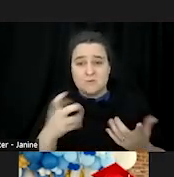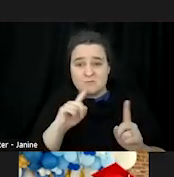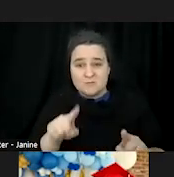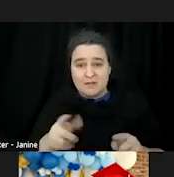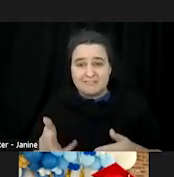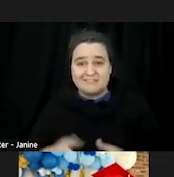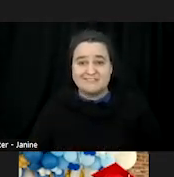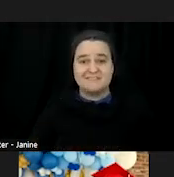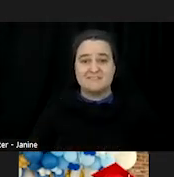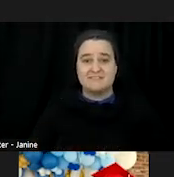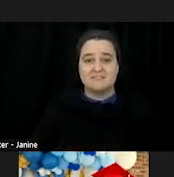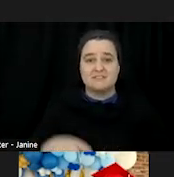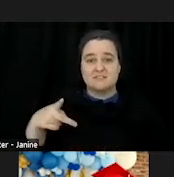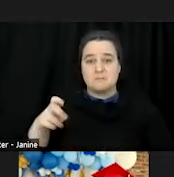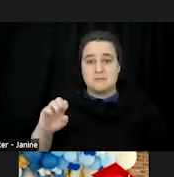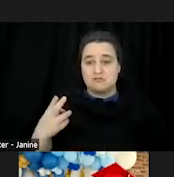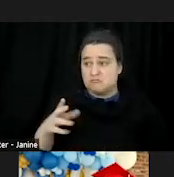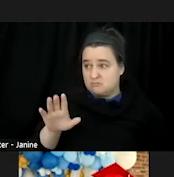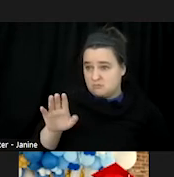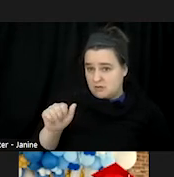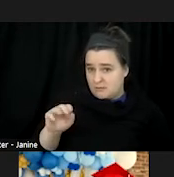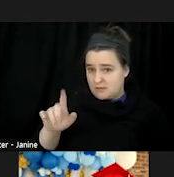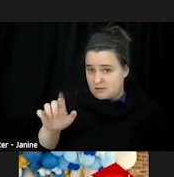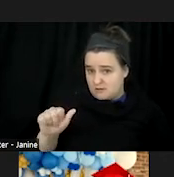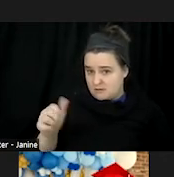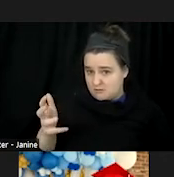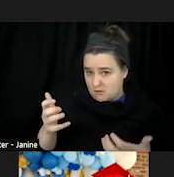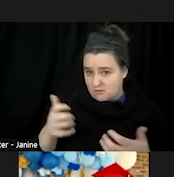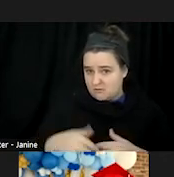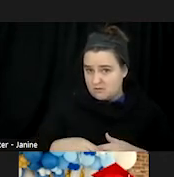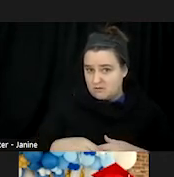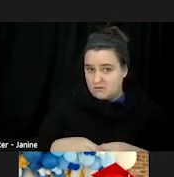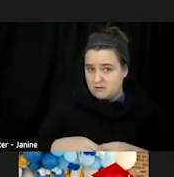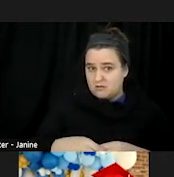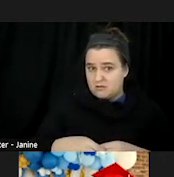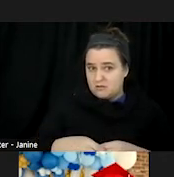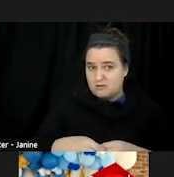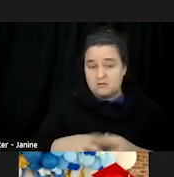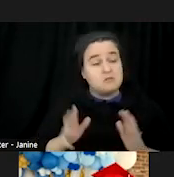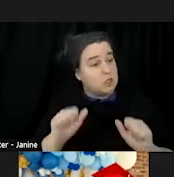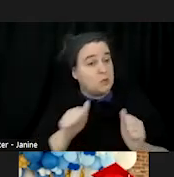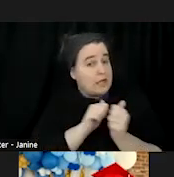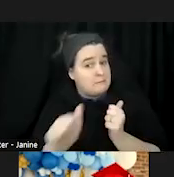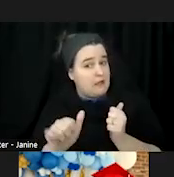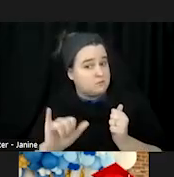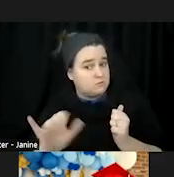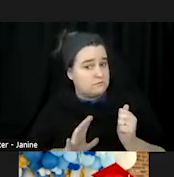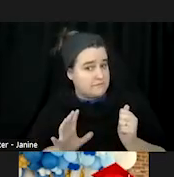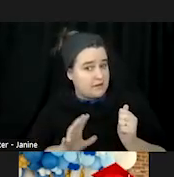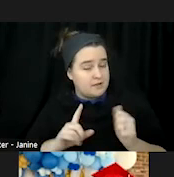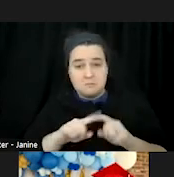to that? Amelia, do you want to go? Well, and you can pass too, but if